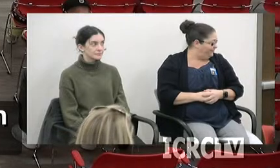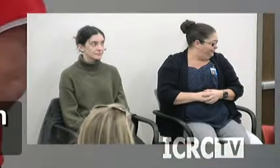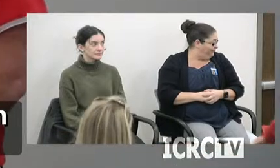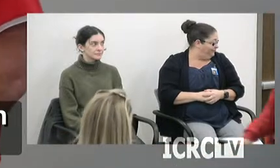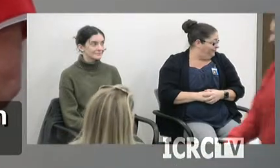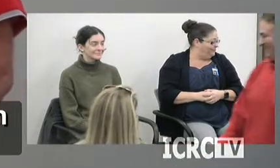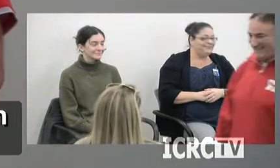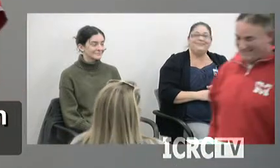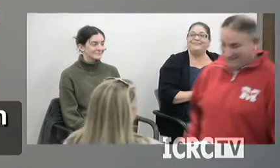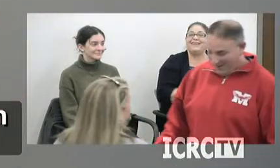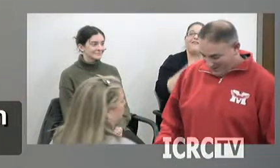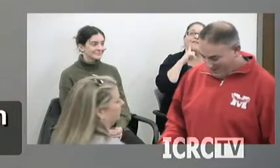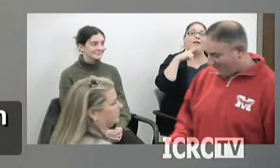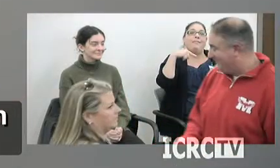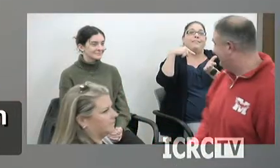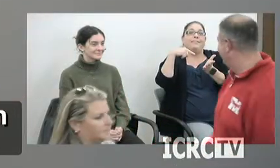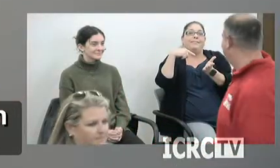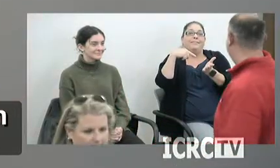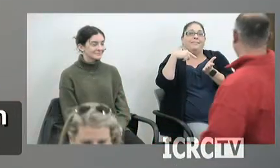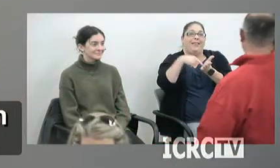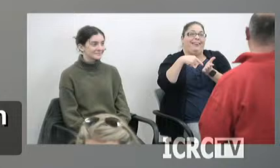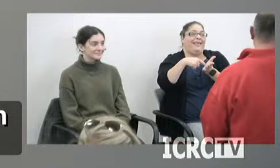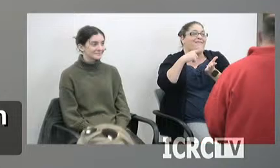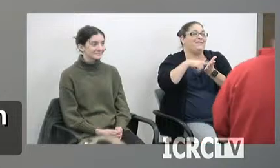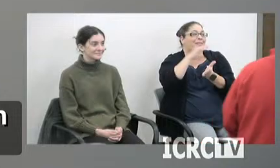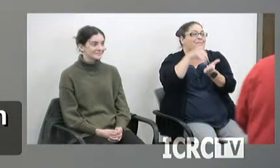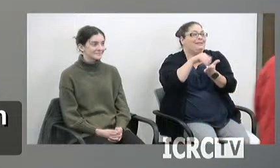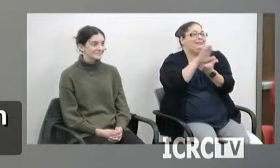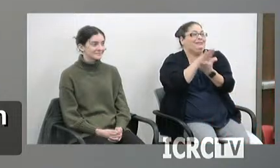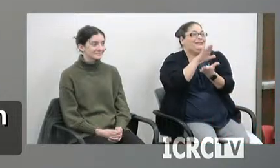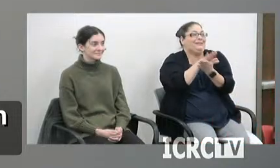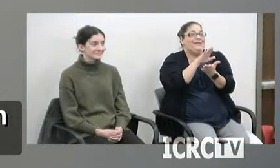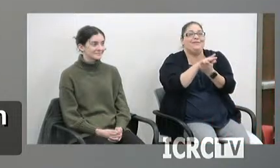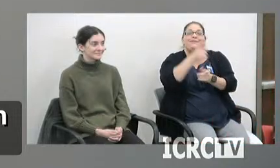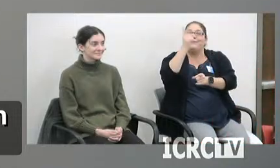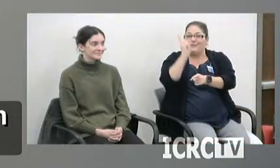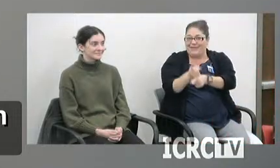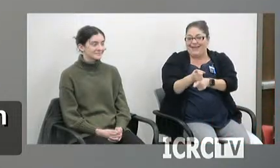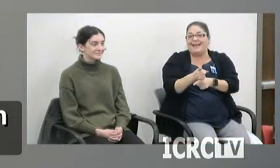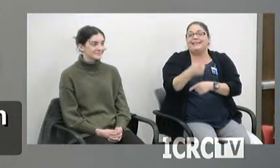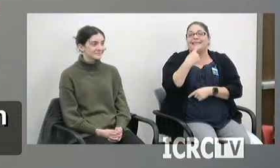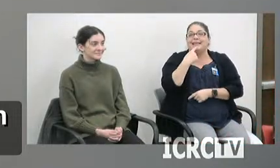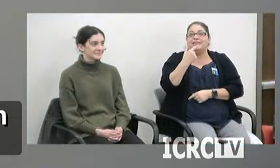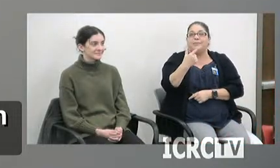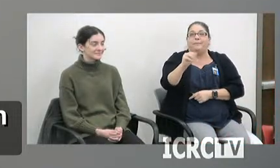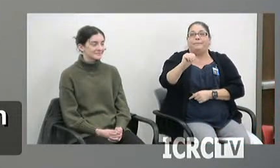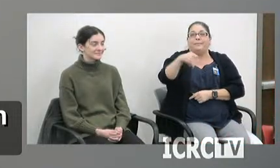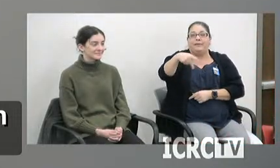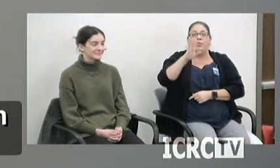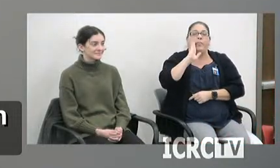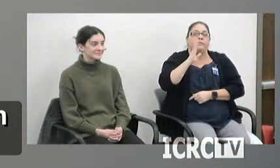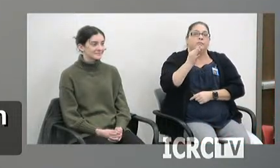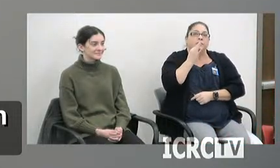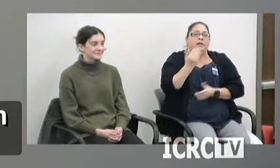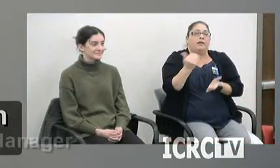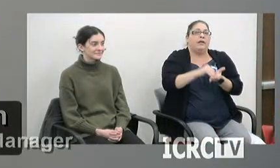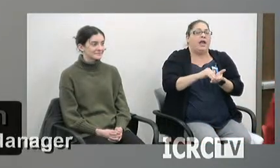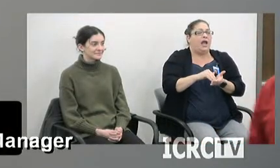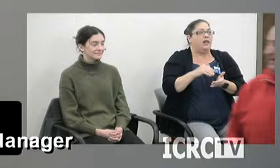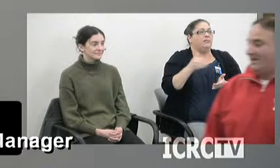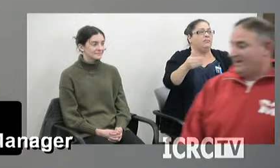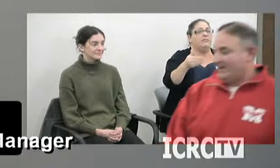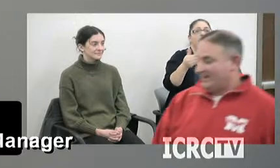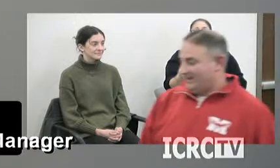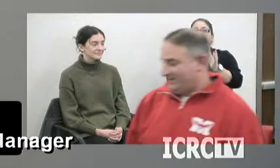For the building of the middle school, you are correct. There will be another GMP that will come probably sometime in